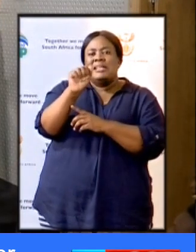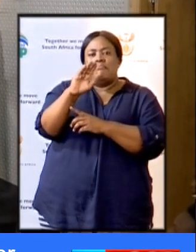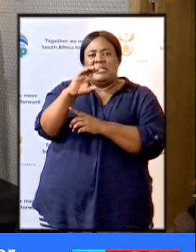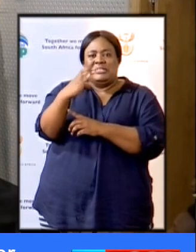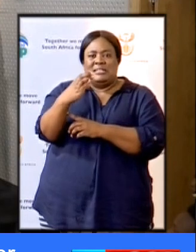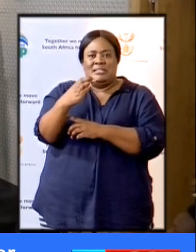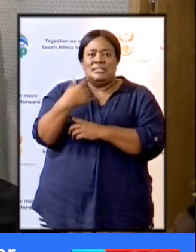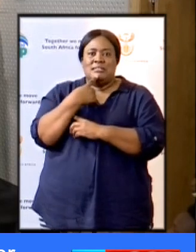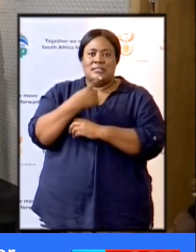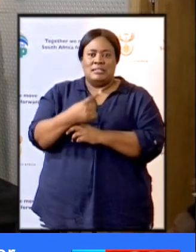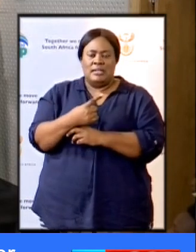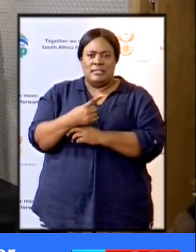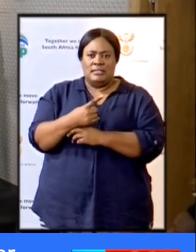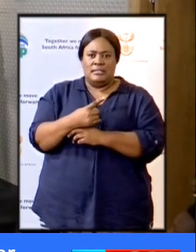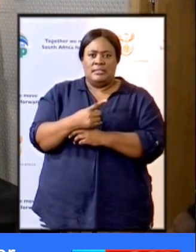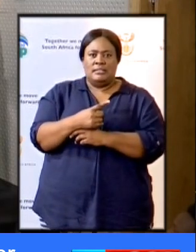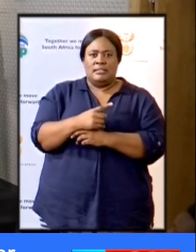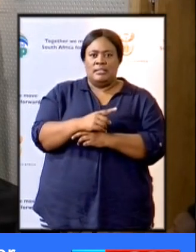she says the World